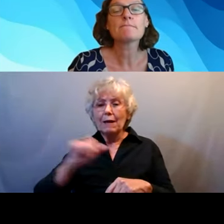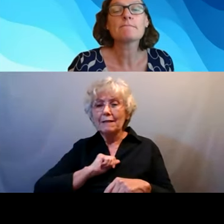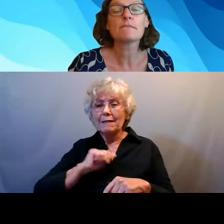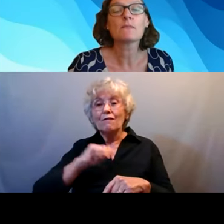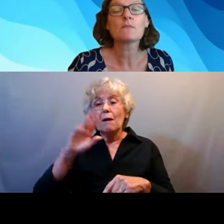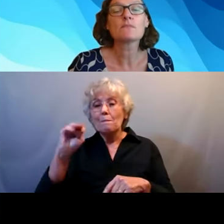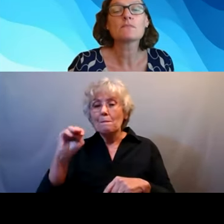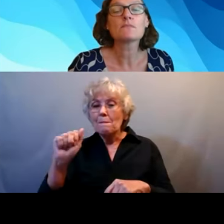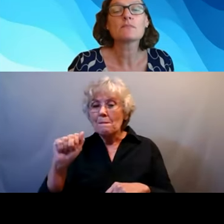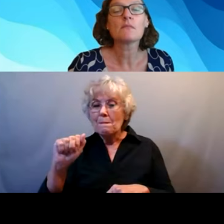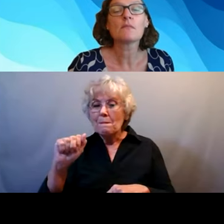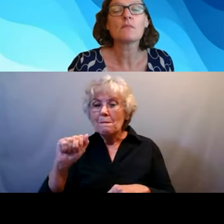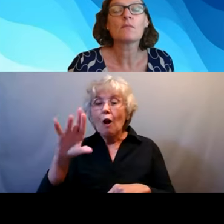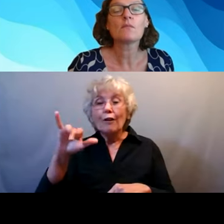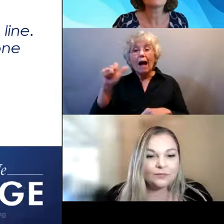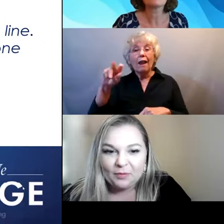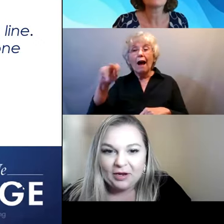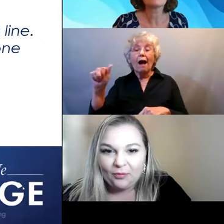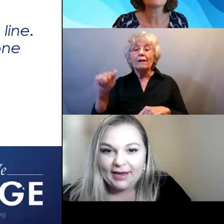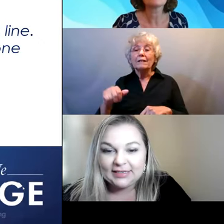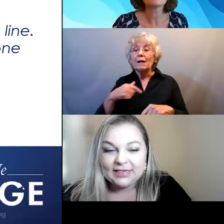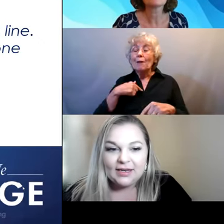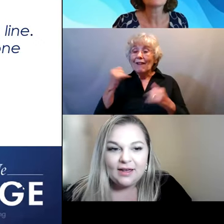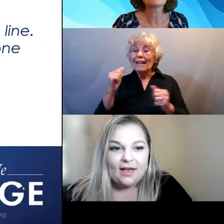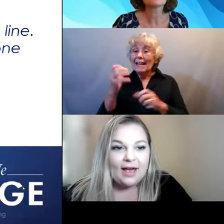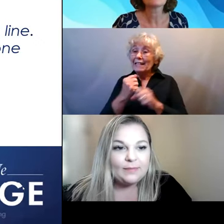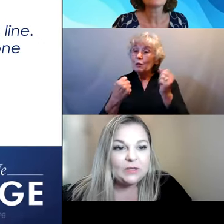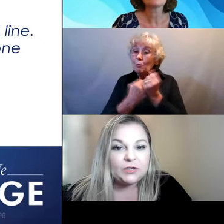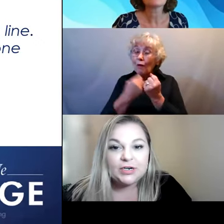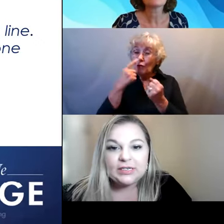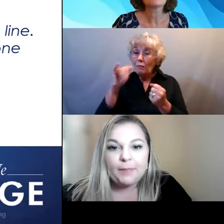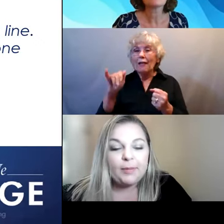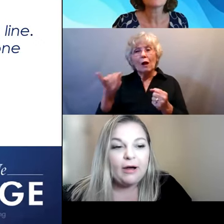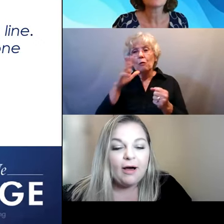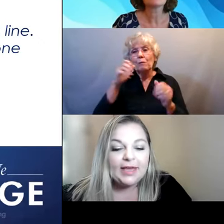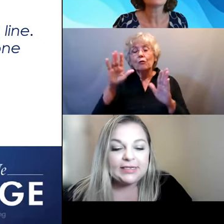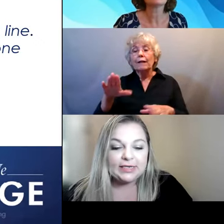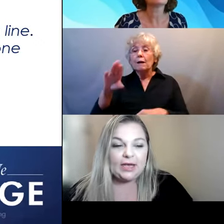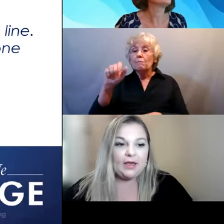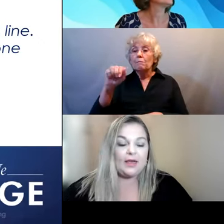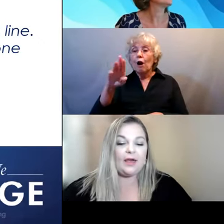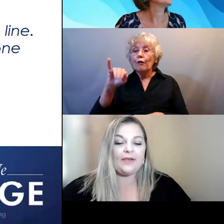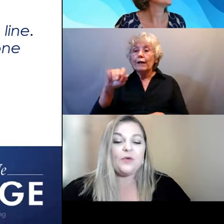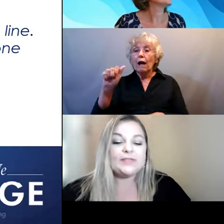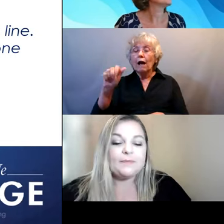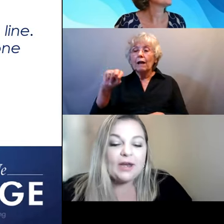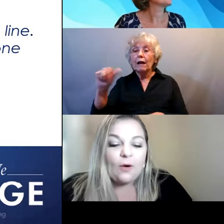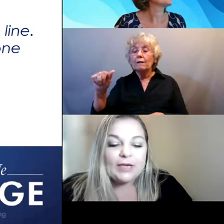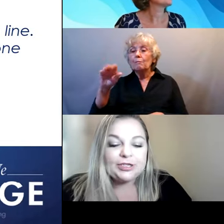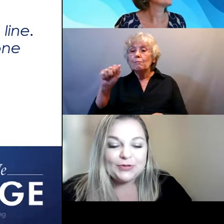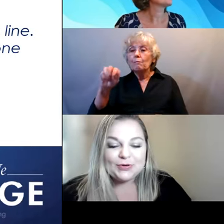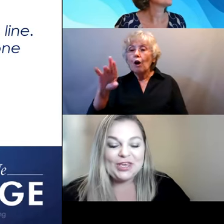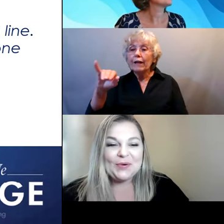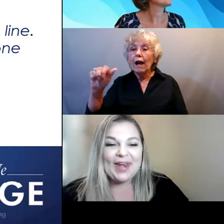but if I can get some support on that front, that would be great. So turning to public comment, if you submitted